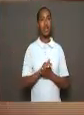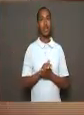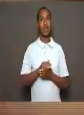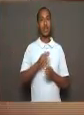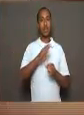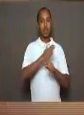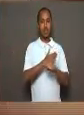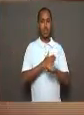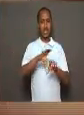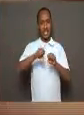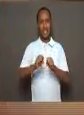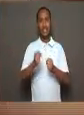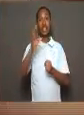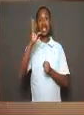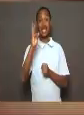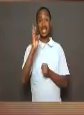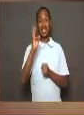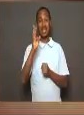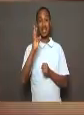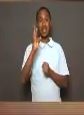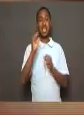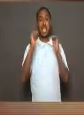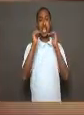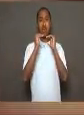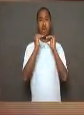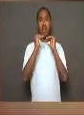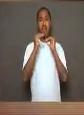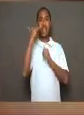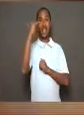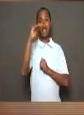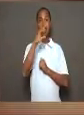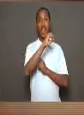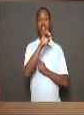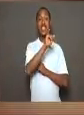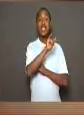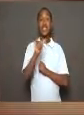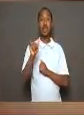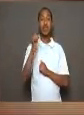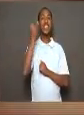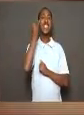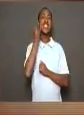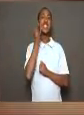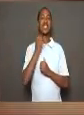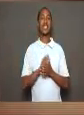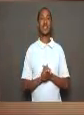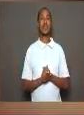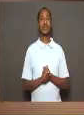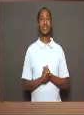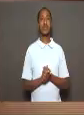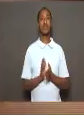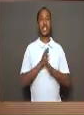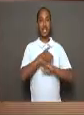6 sticks that are about equal length and of the same thickness.